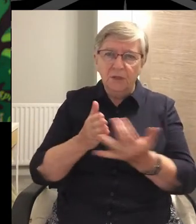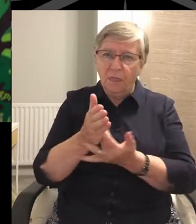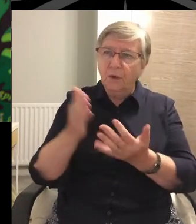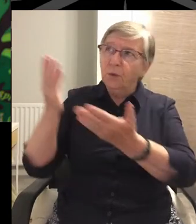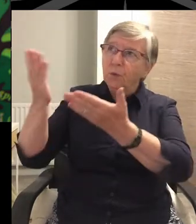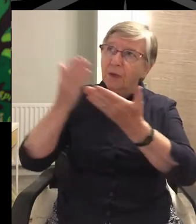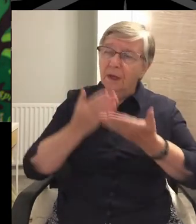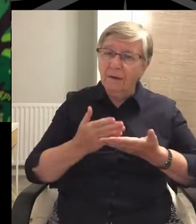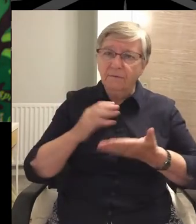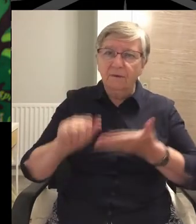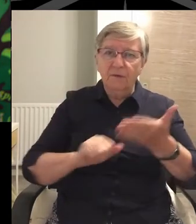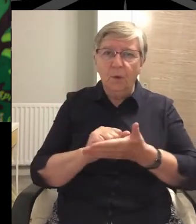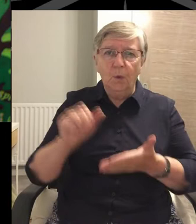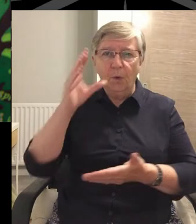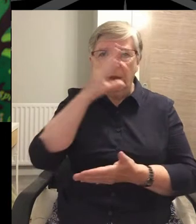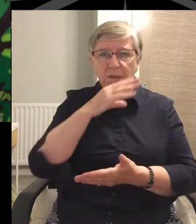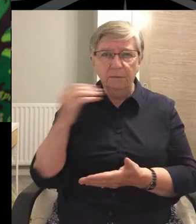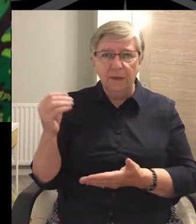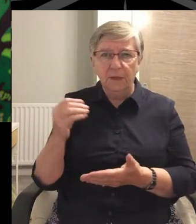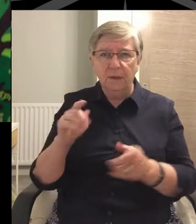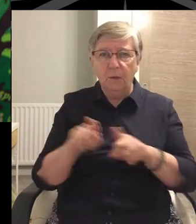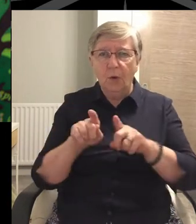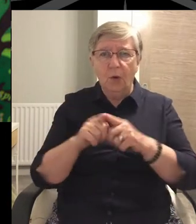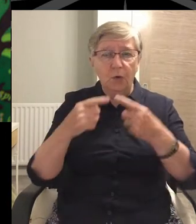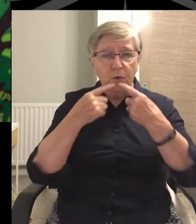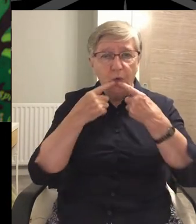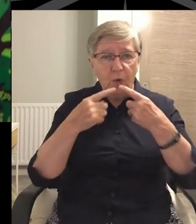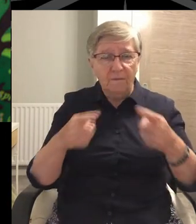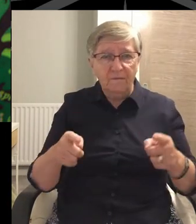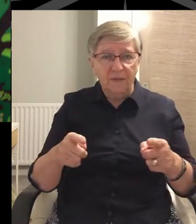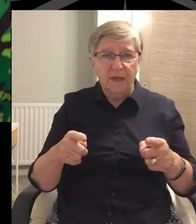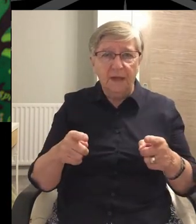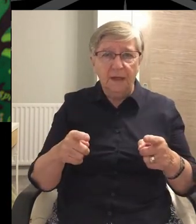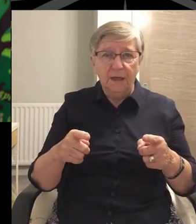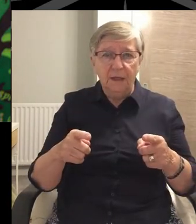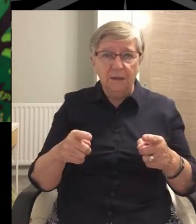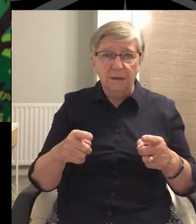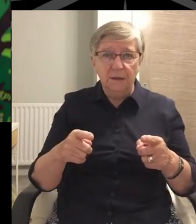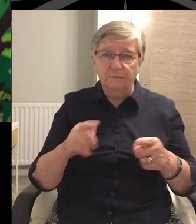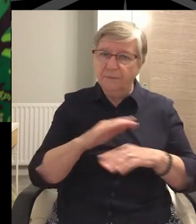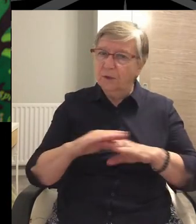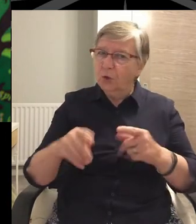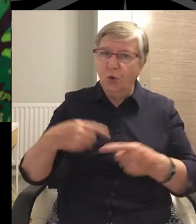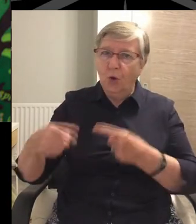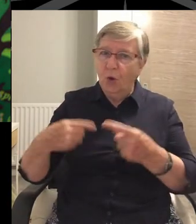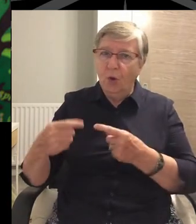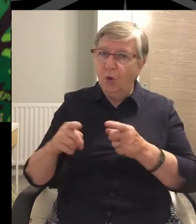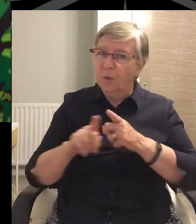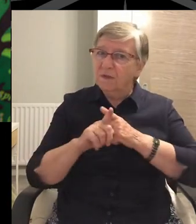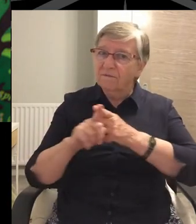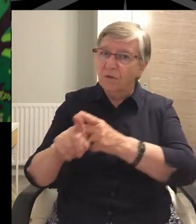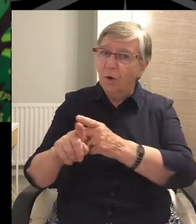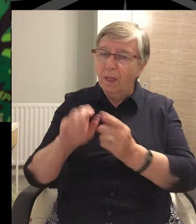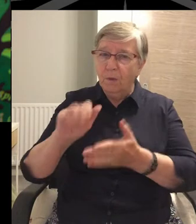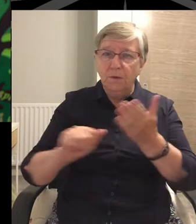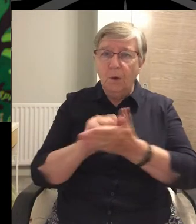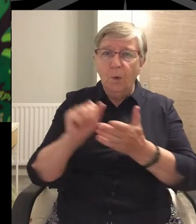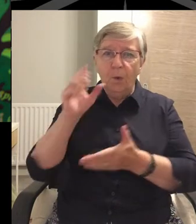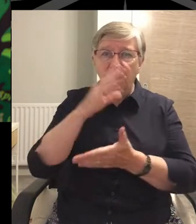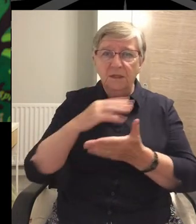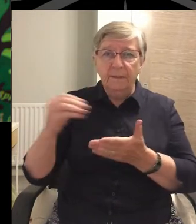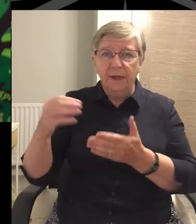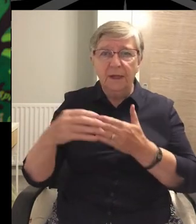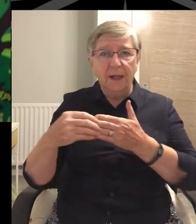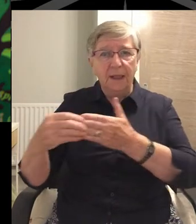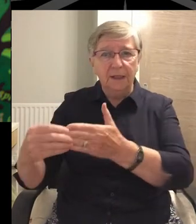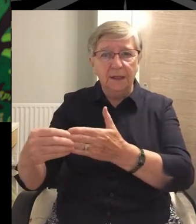And yet we also confess to you, Holy God, that we've not always followed the Spirit's leading. We've not always followed the